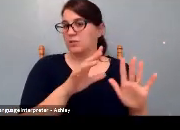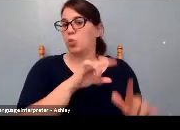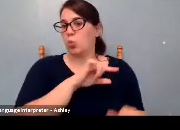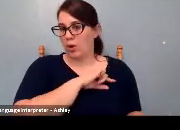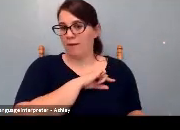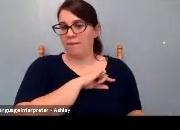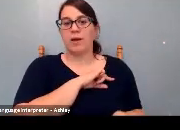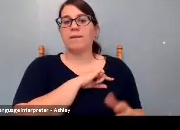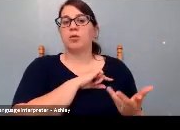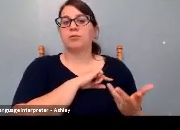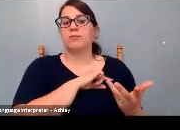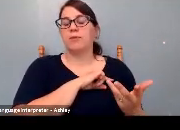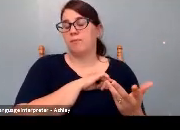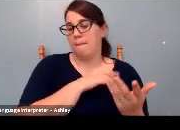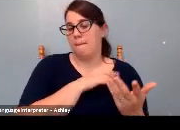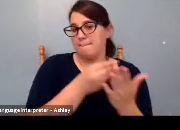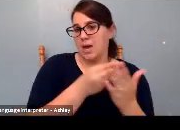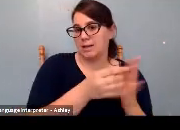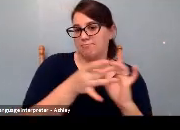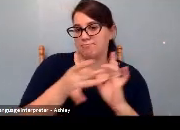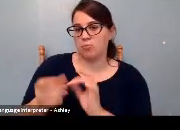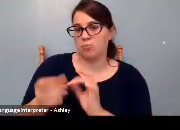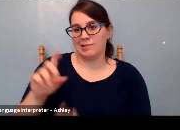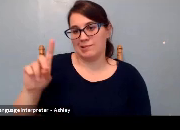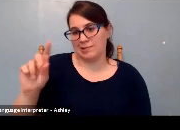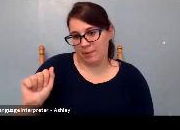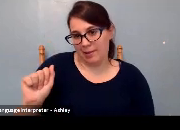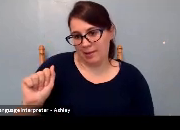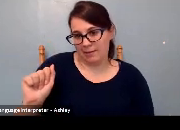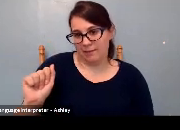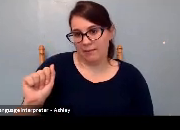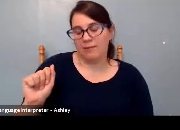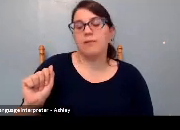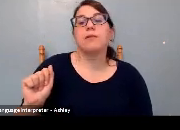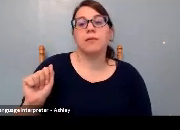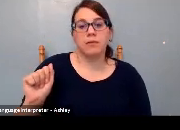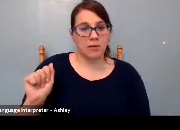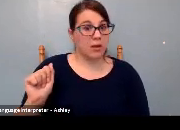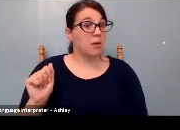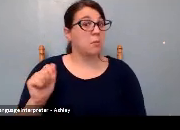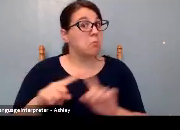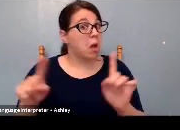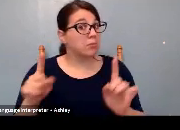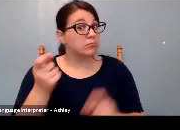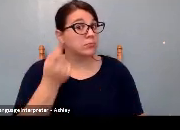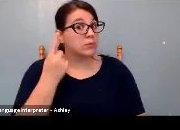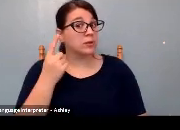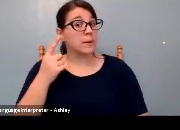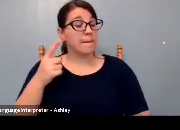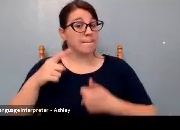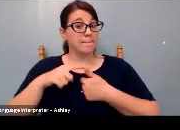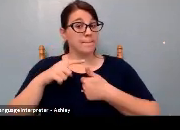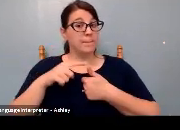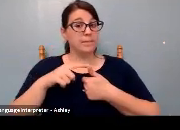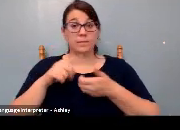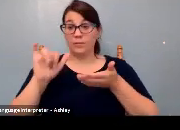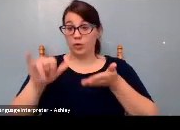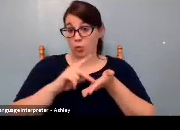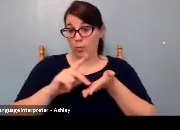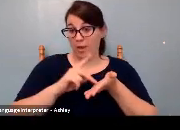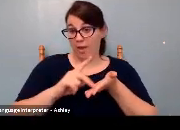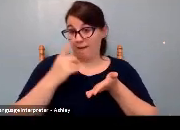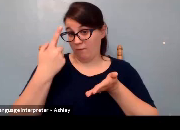be used on what we call qualified disability expenses. In that, first, it must relate to the